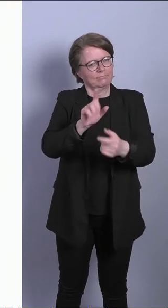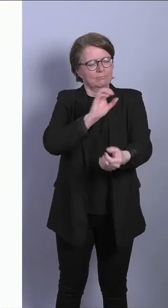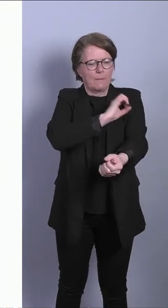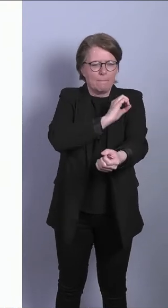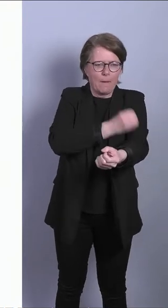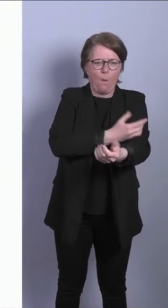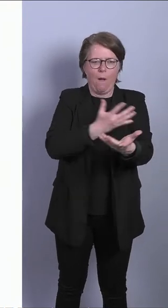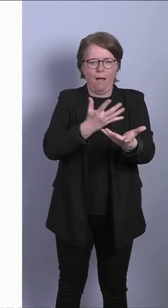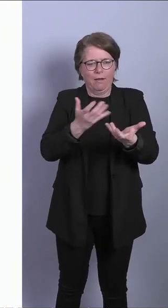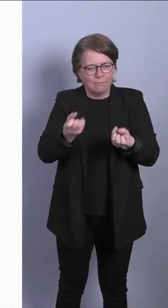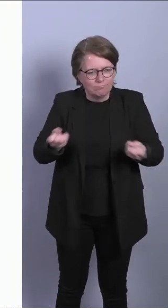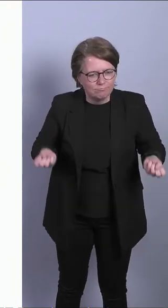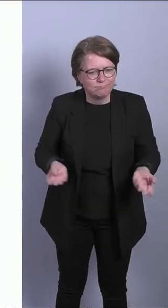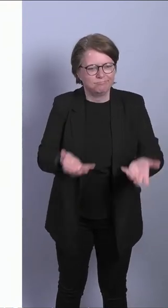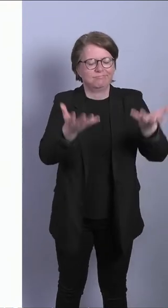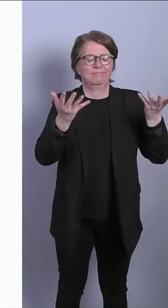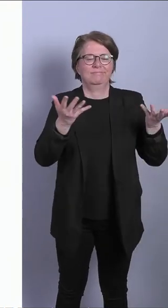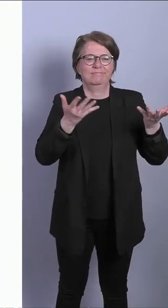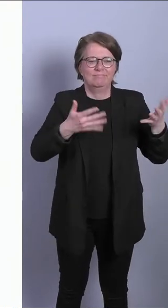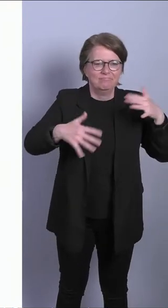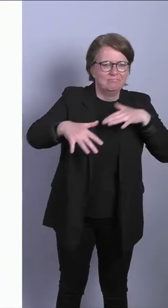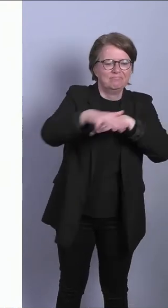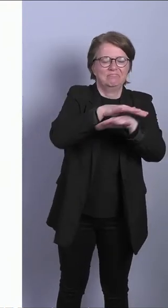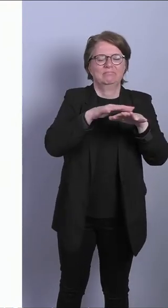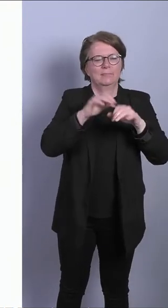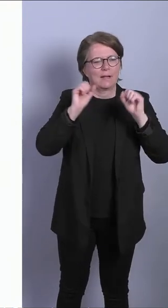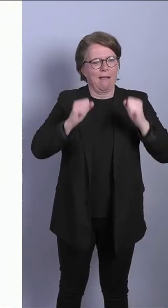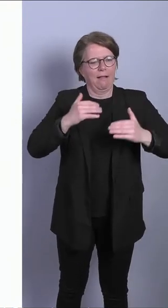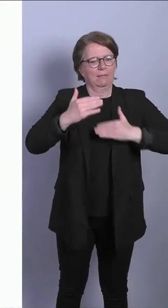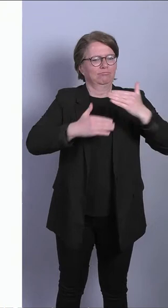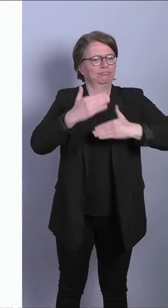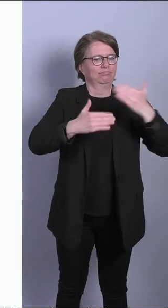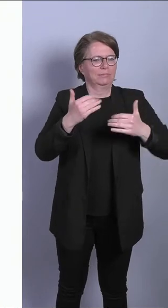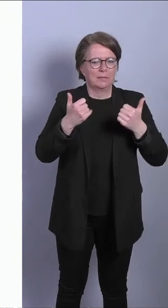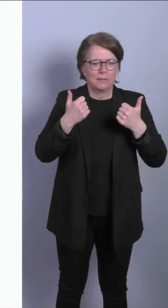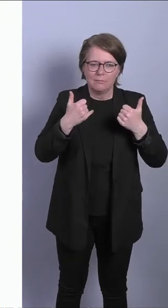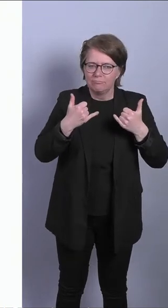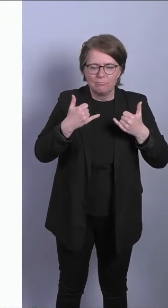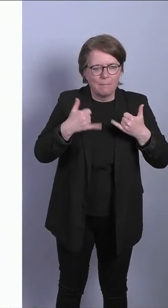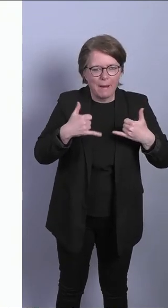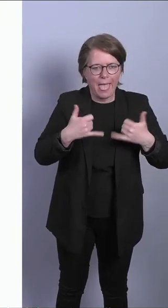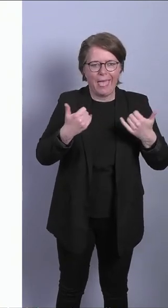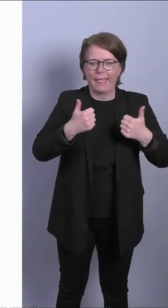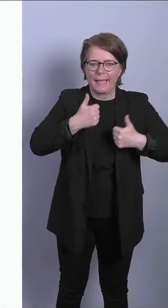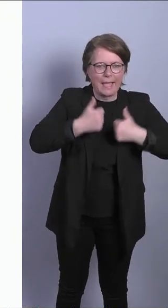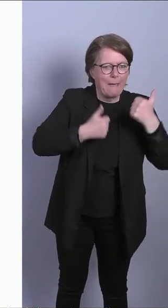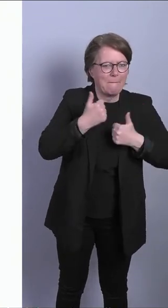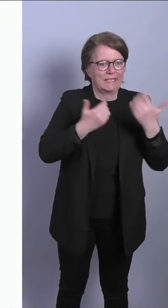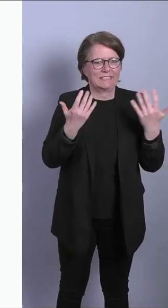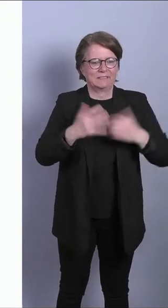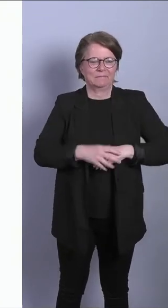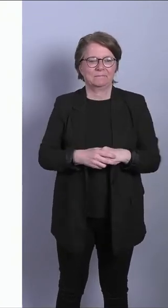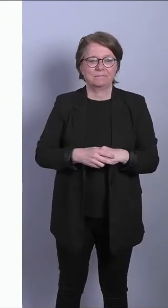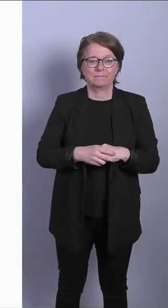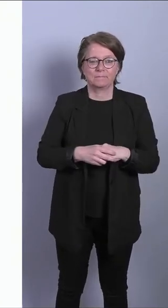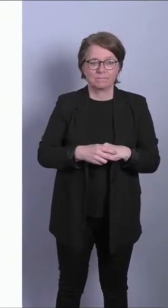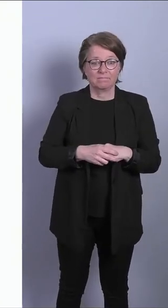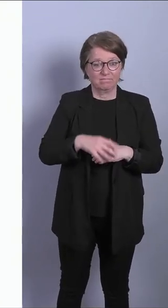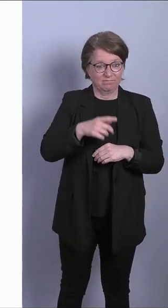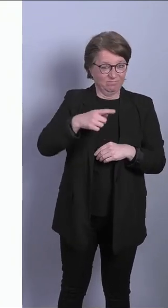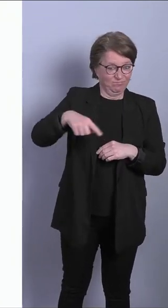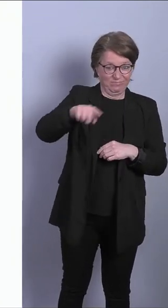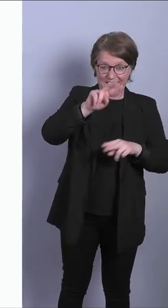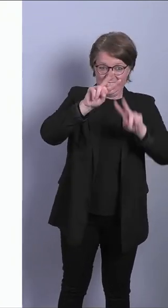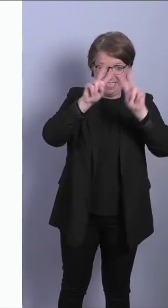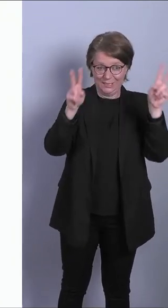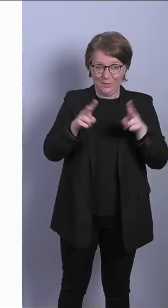movement. Welcome to each and every one of you. As you know, people will come from all over the world